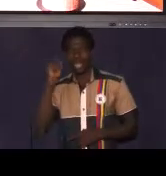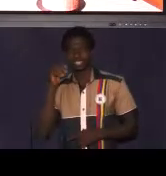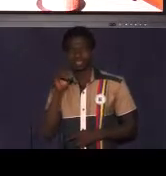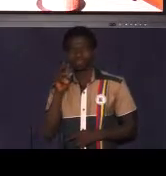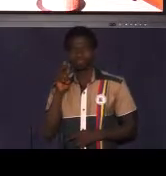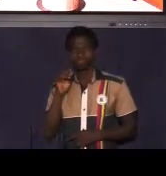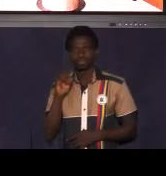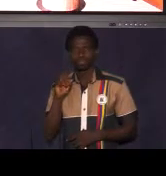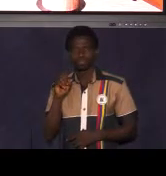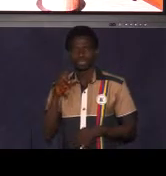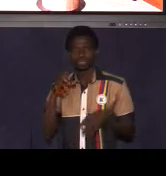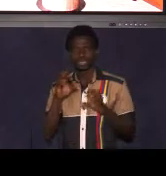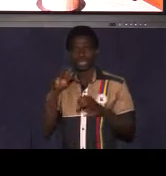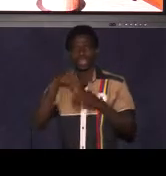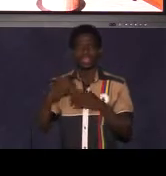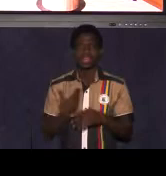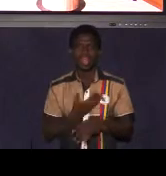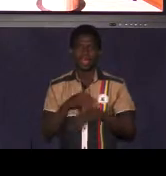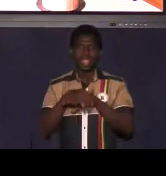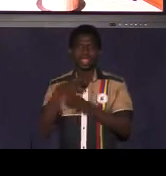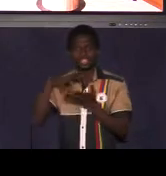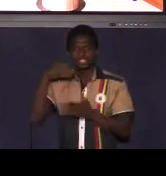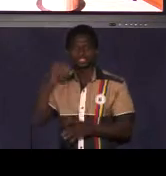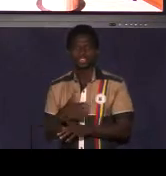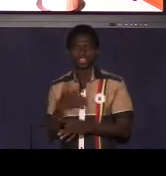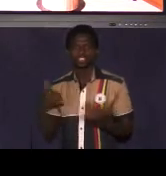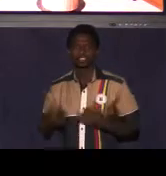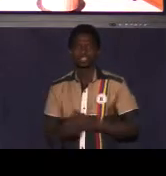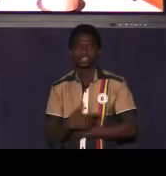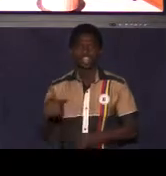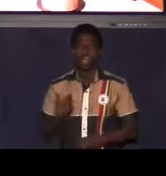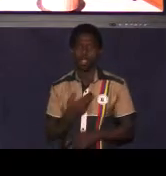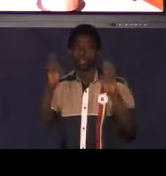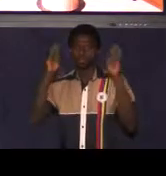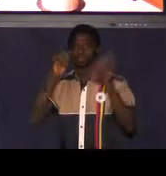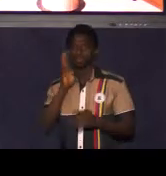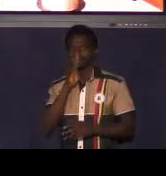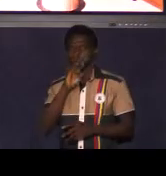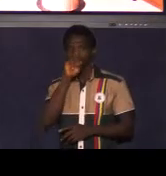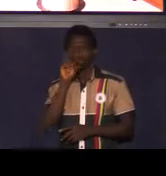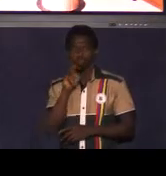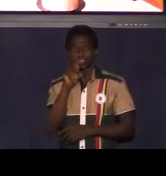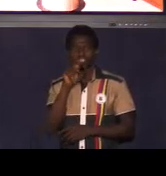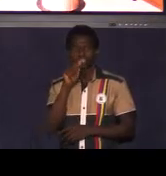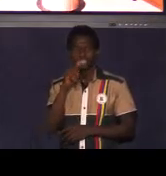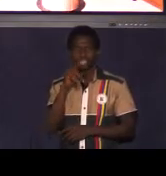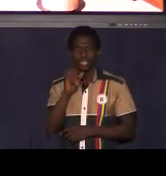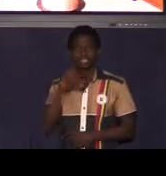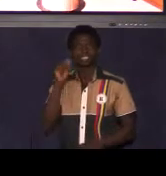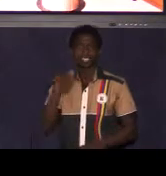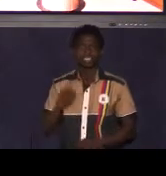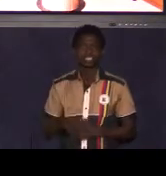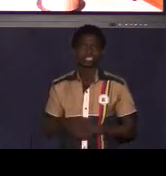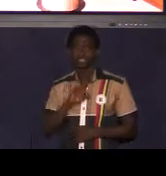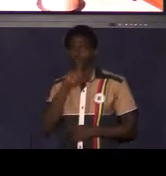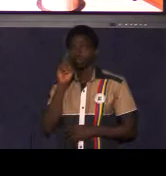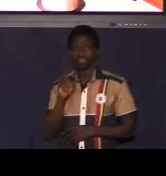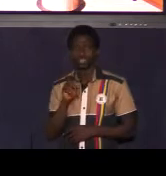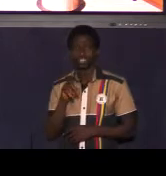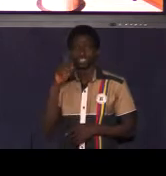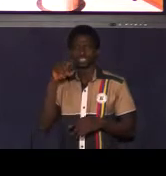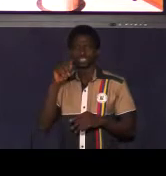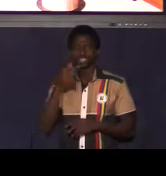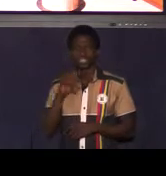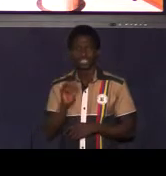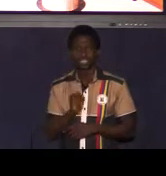You're welcome to Auntie Fumi's class. In our English Studies lesson today, our focus will be question tags.